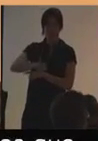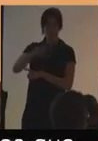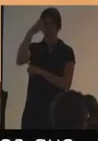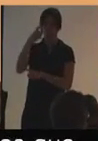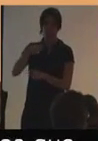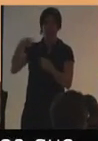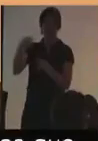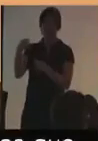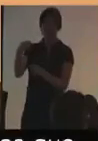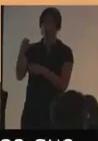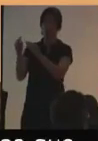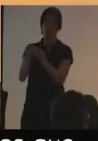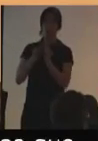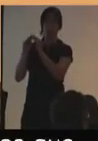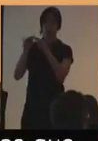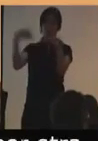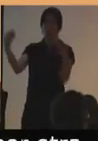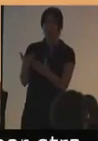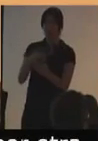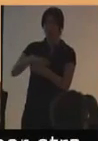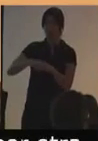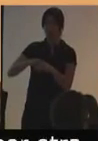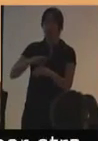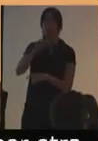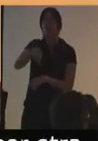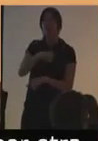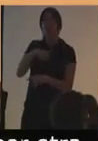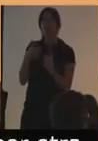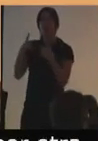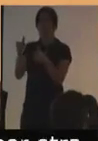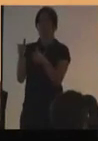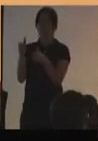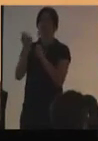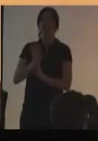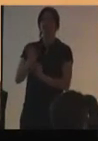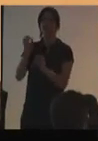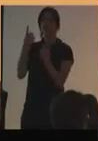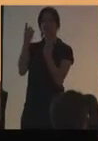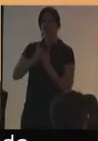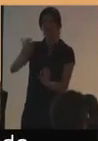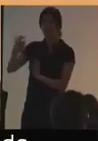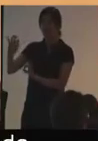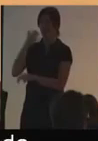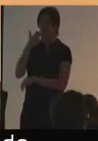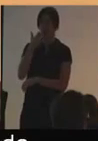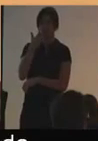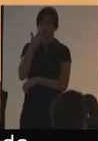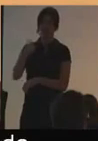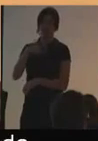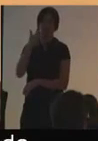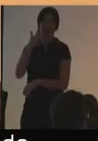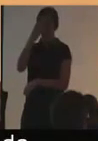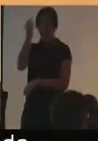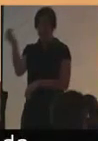prefer a voice over text at a given point in time. But of course, we cannot forget special needs, Alzheimer patients and many others,